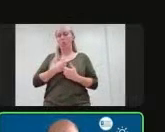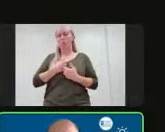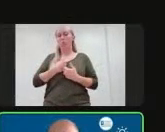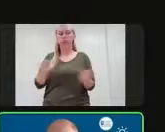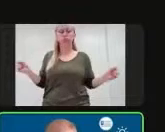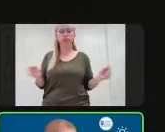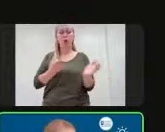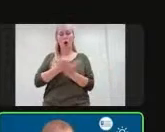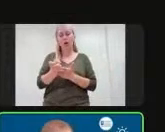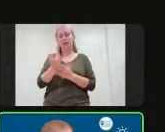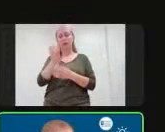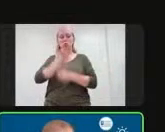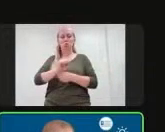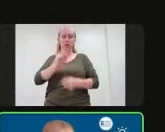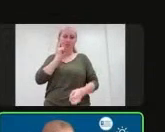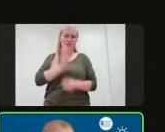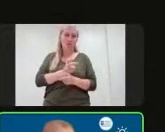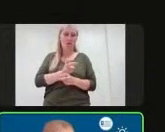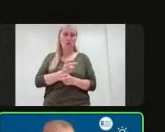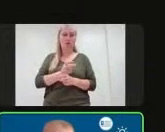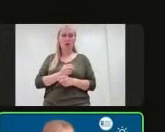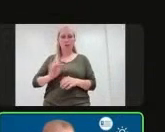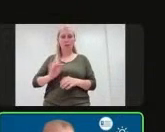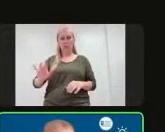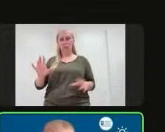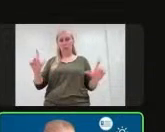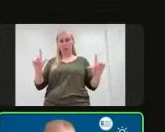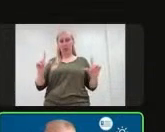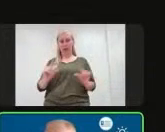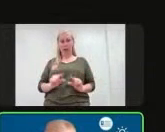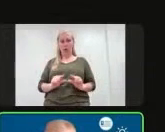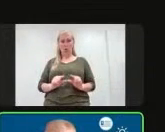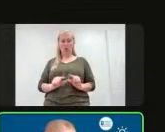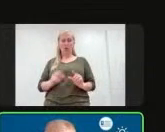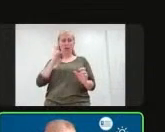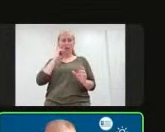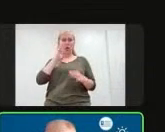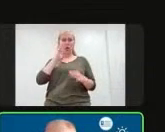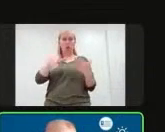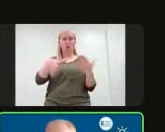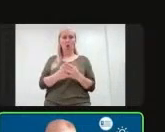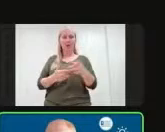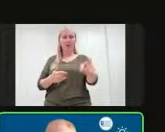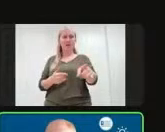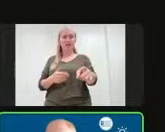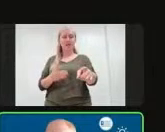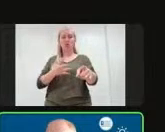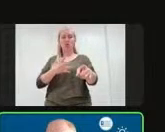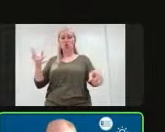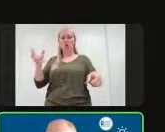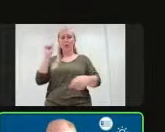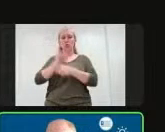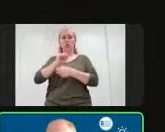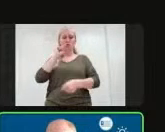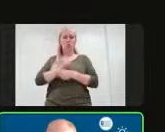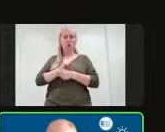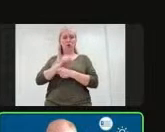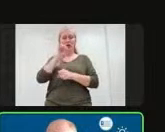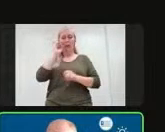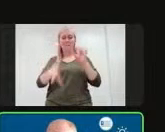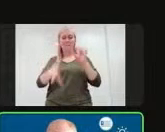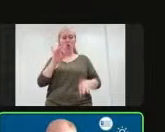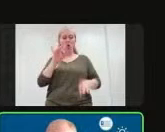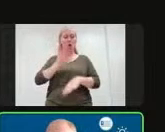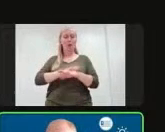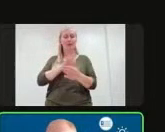working hard. I want to just scroll out here and look at all, we got a lot of great input on this